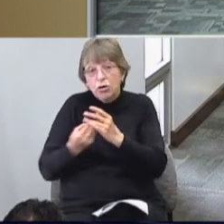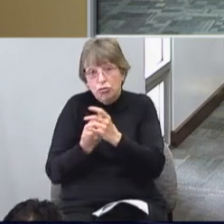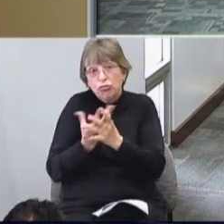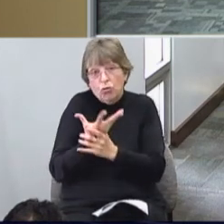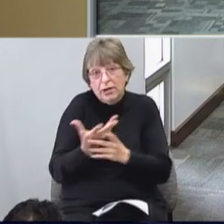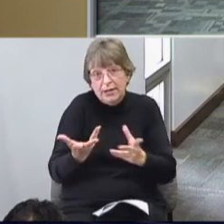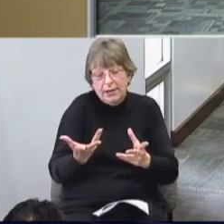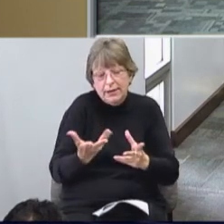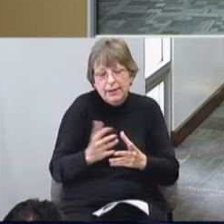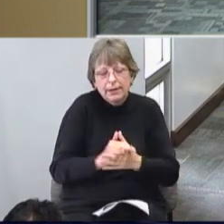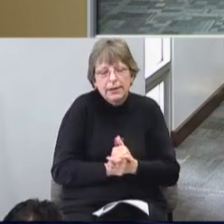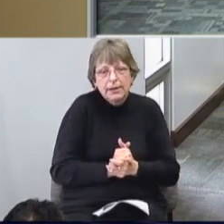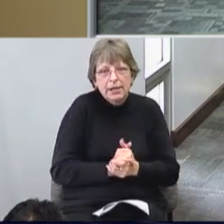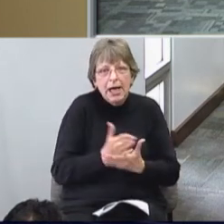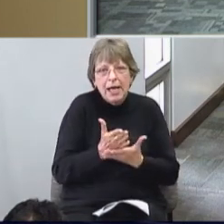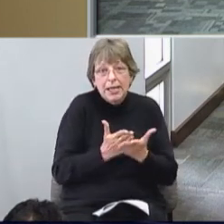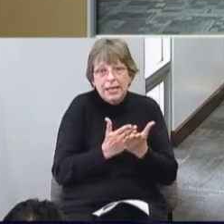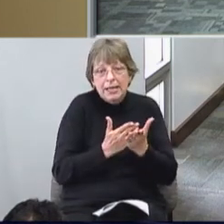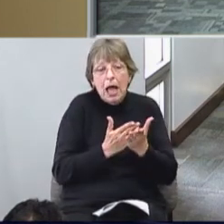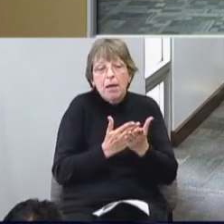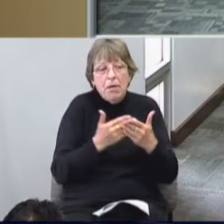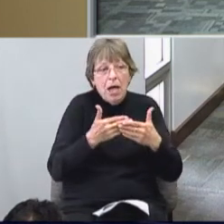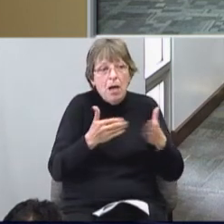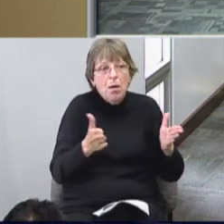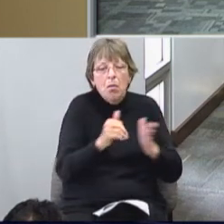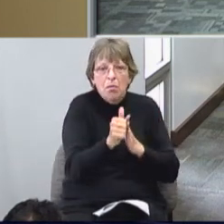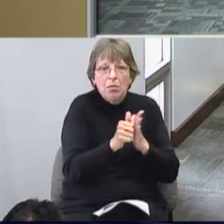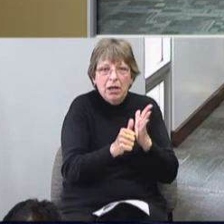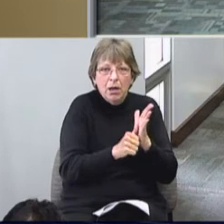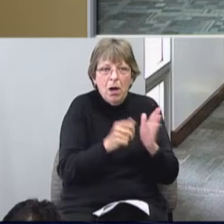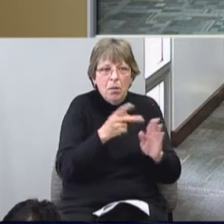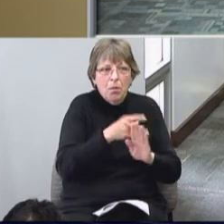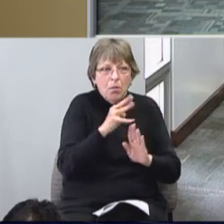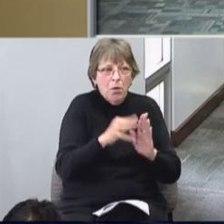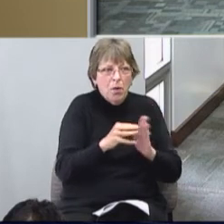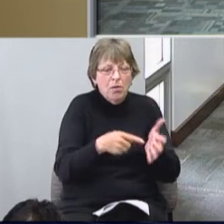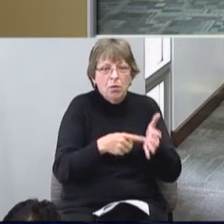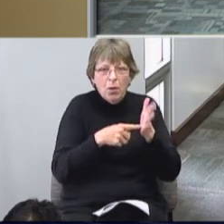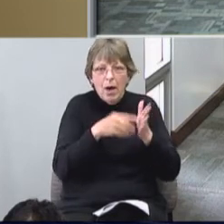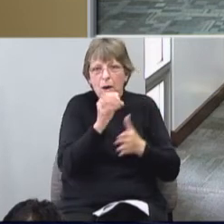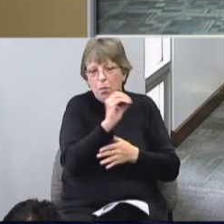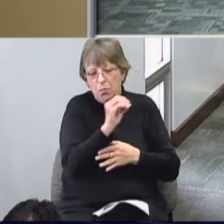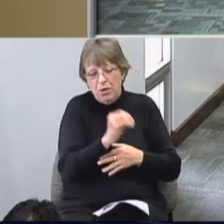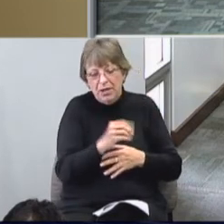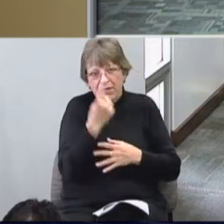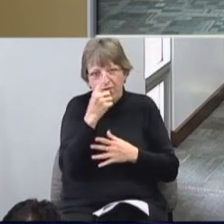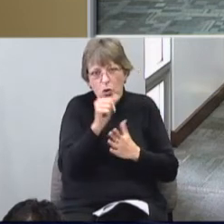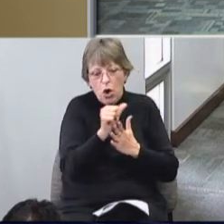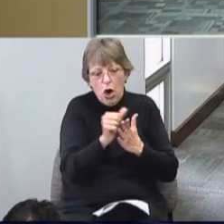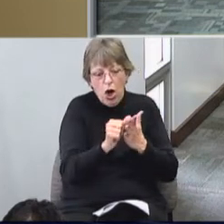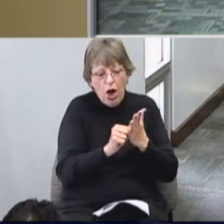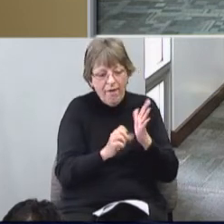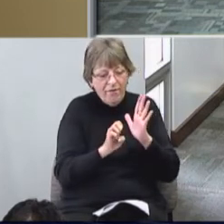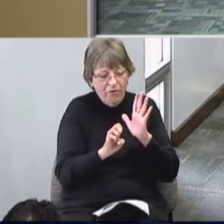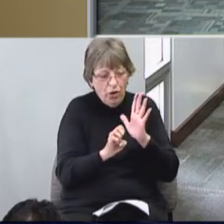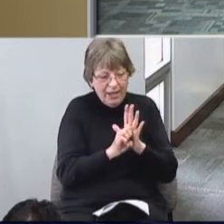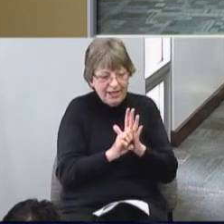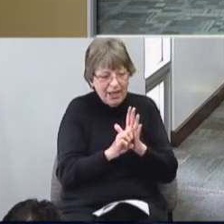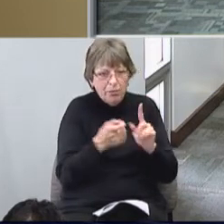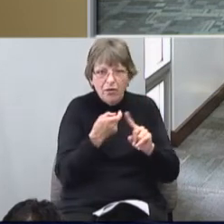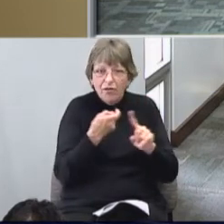Some public art programs require a percent for art, for example,